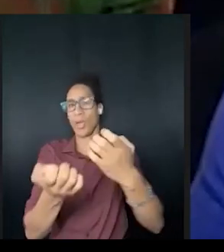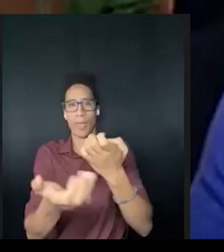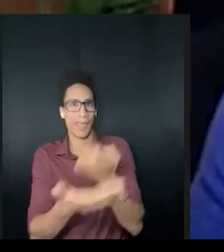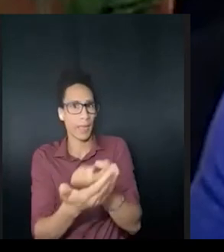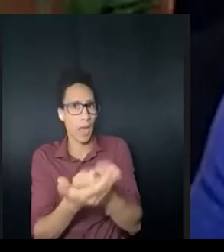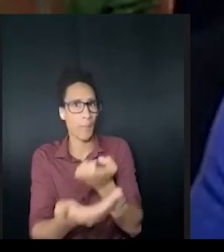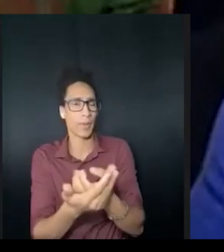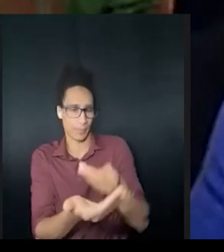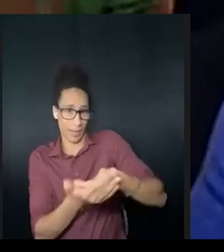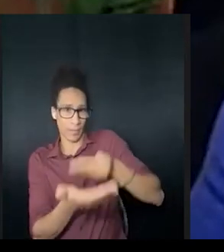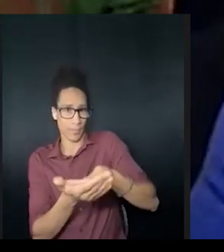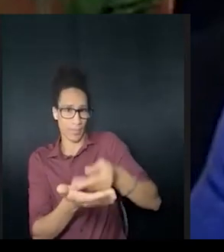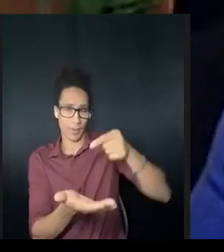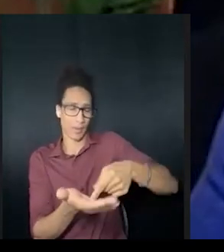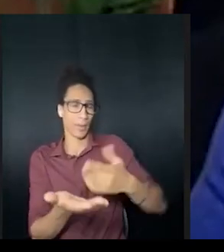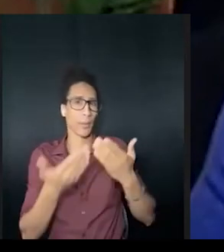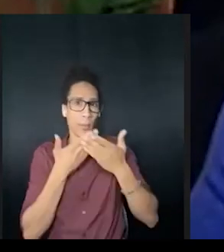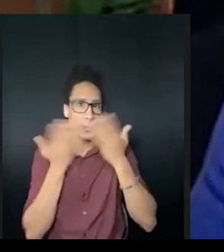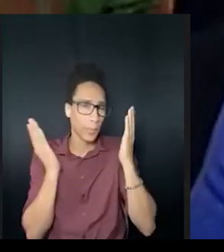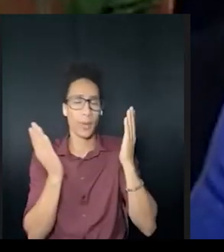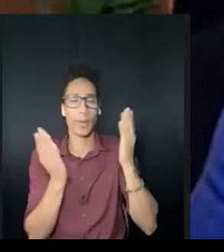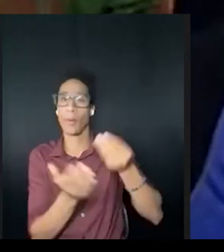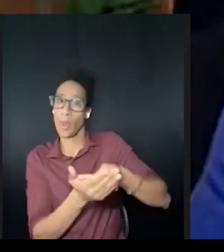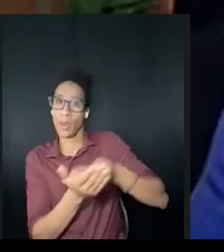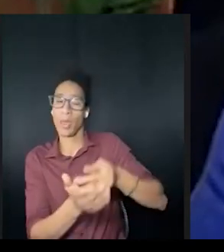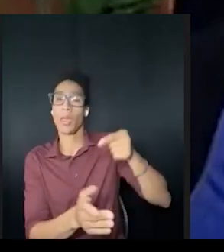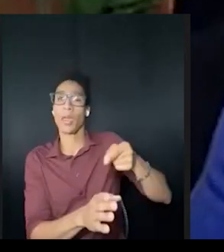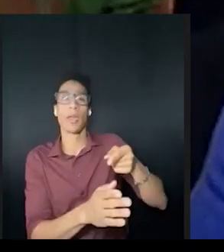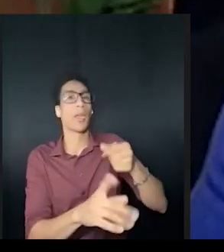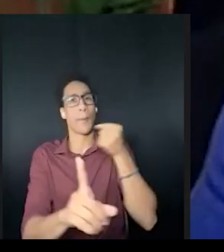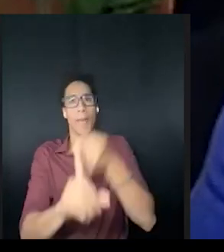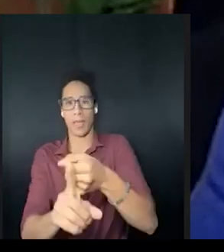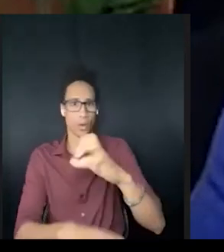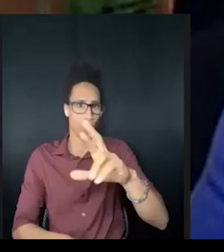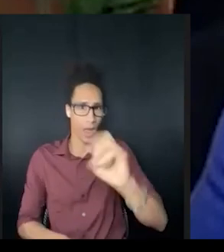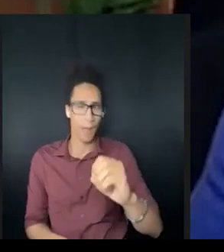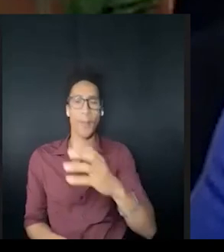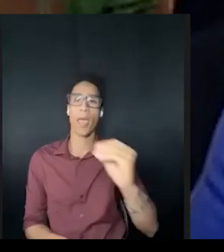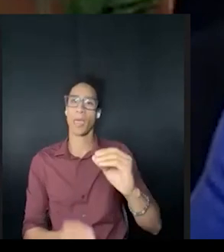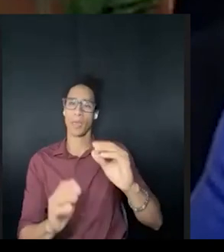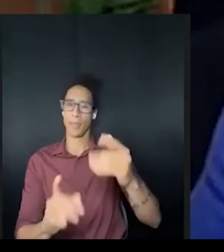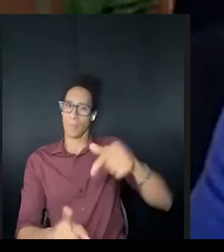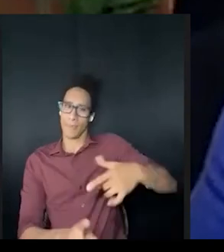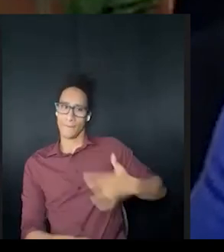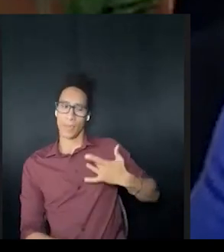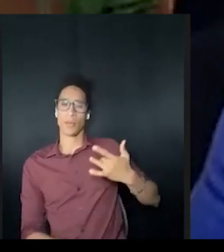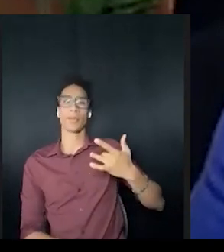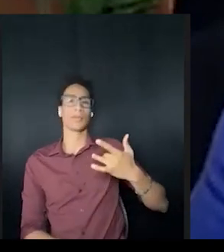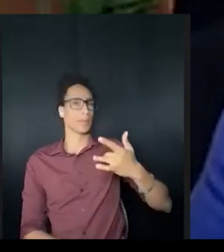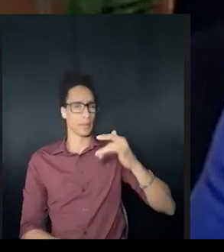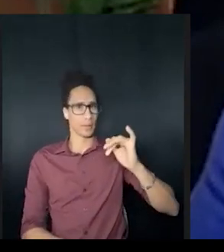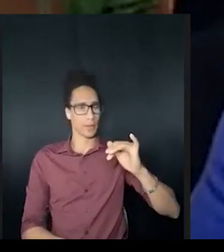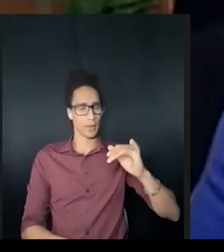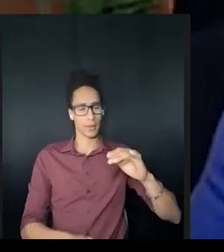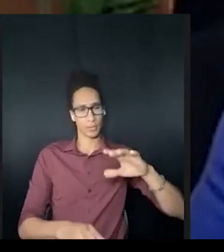the lack of resources impact crime, and have these films made and marketed in a way to people